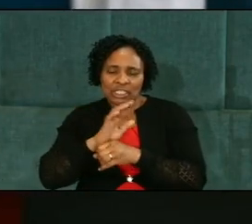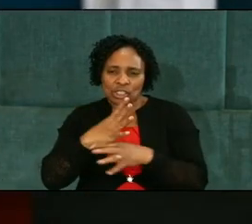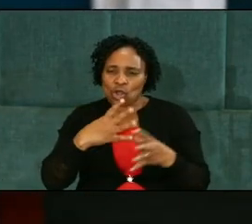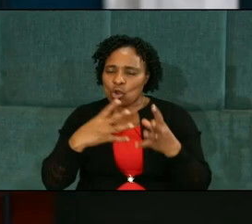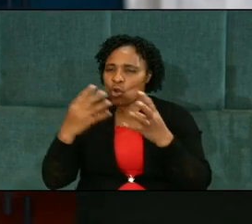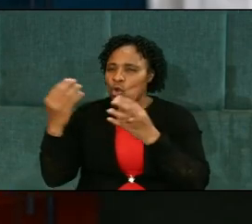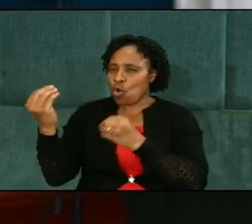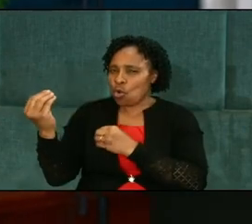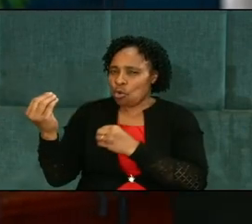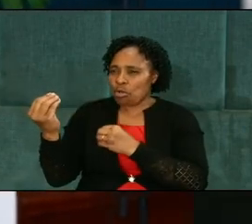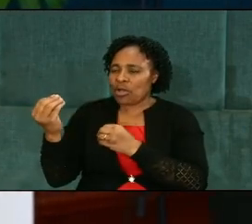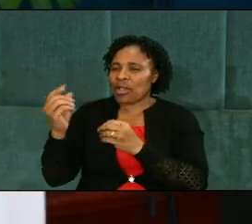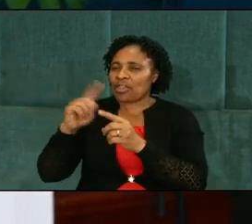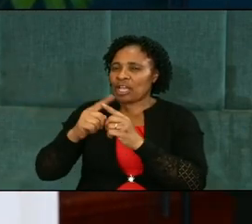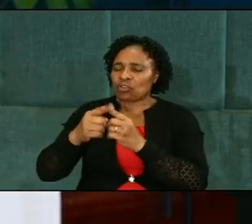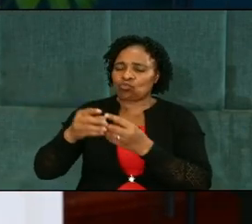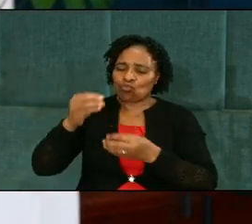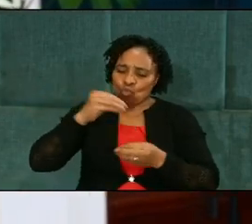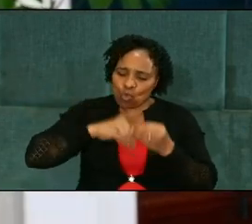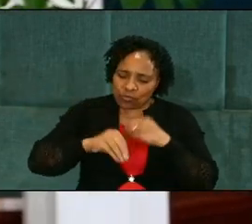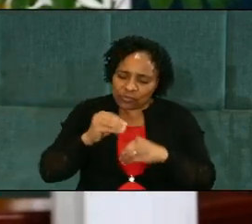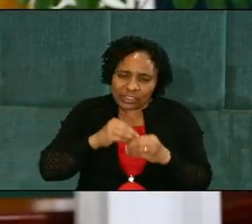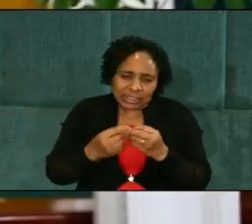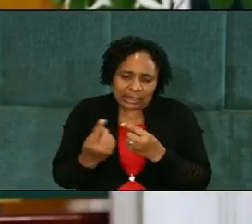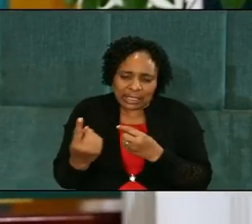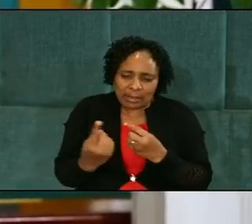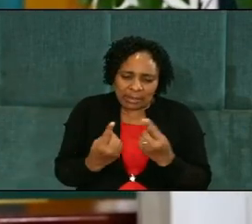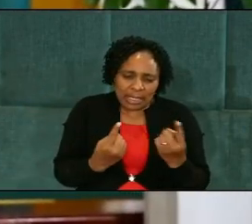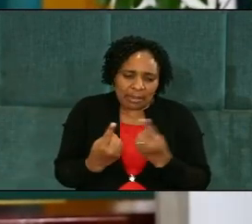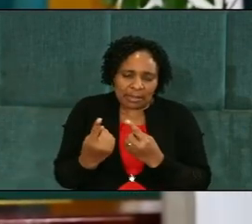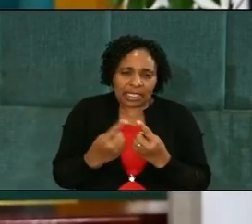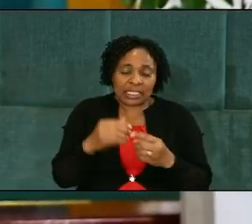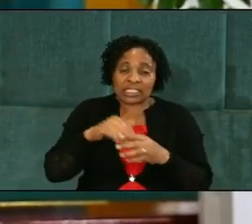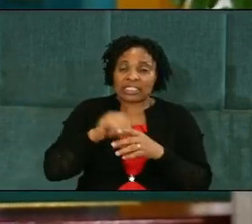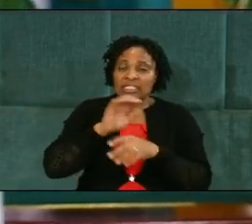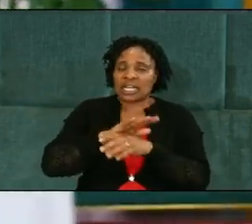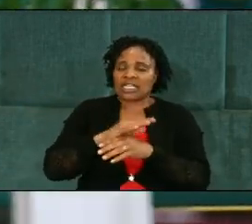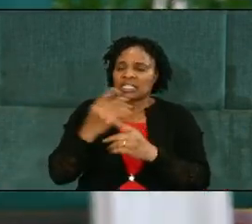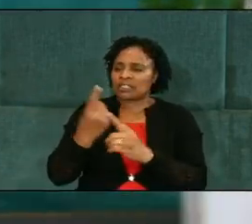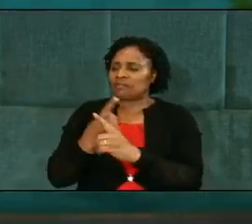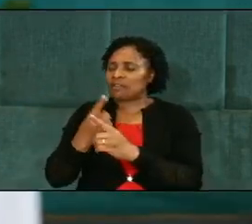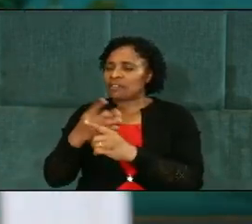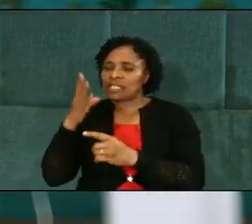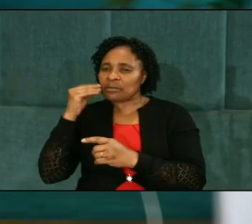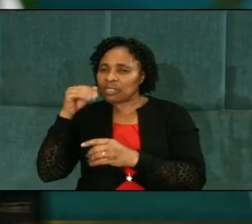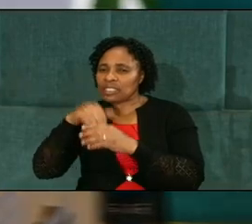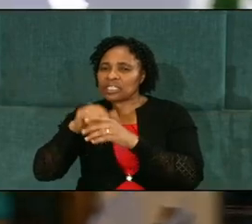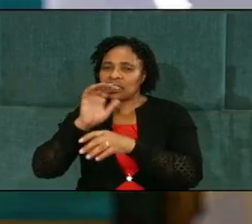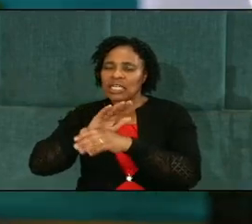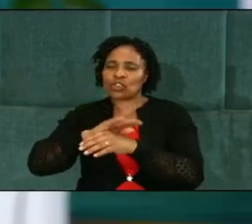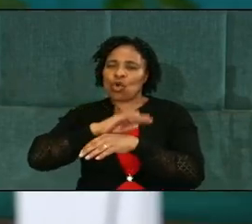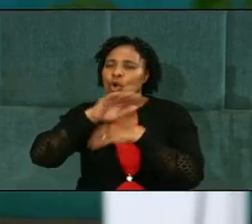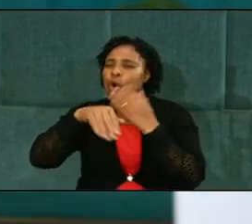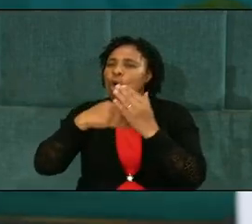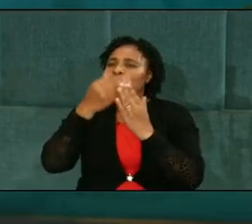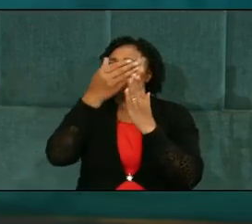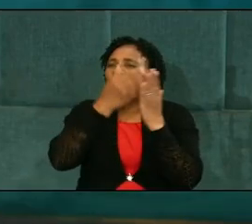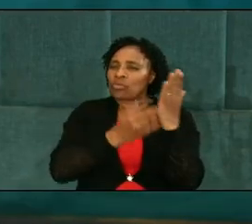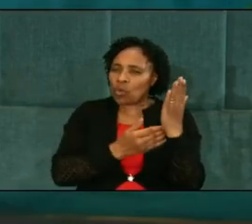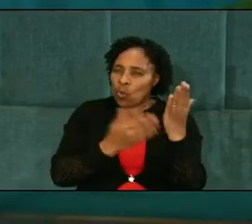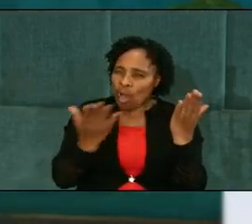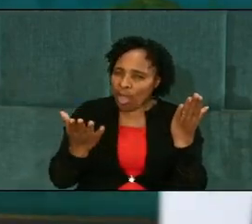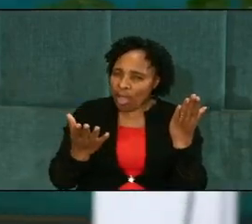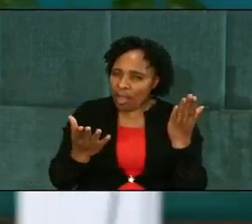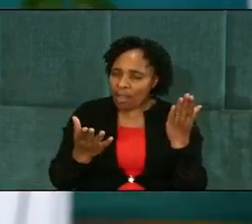corruption comes in the church. Little corruption comes in the church. And we see different experiences in the church all the way down to